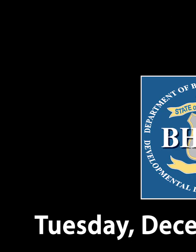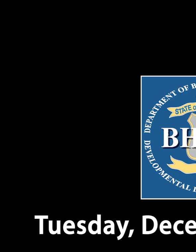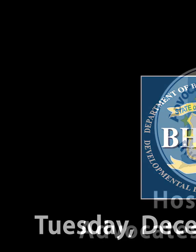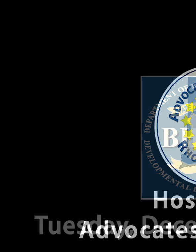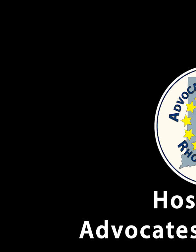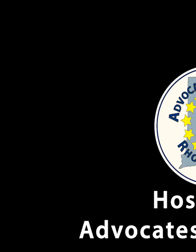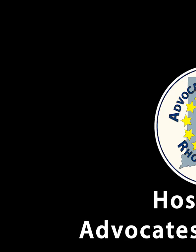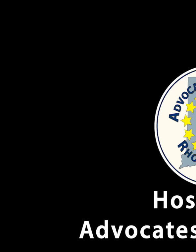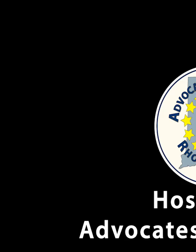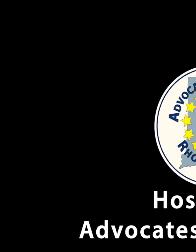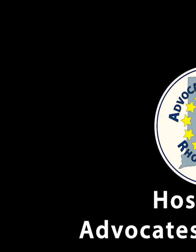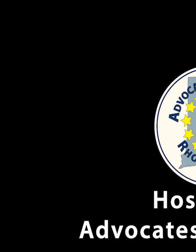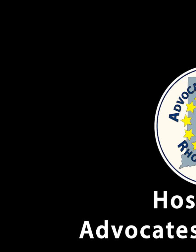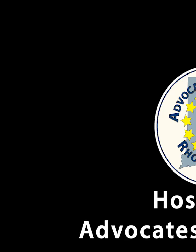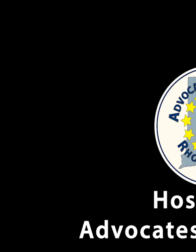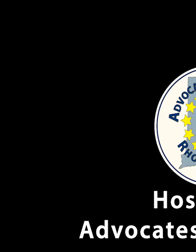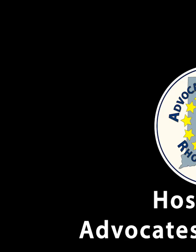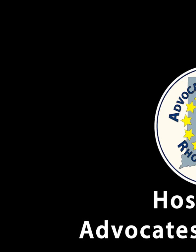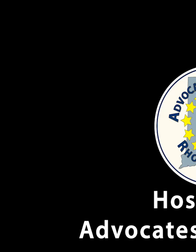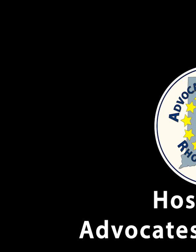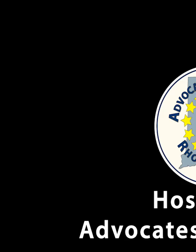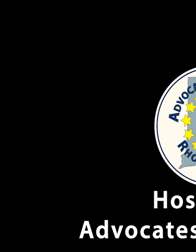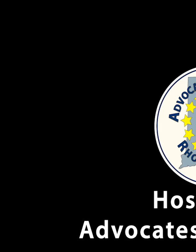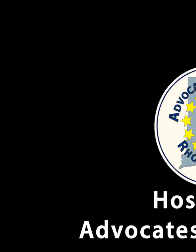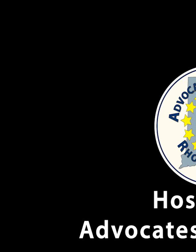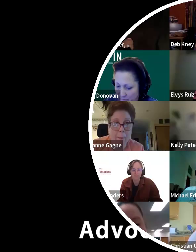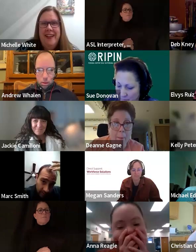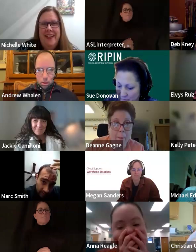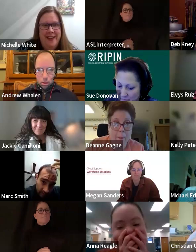2025. Hosted by Advocates in Action RI.